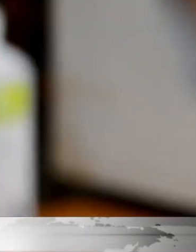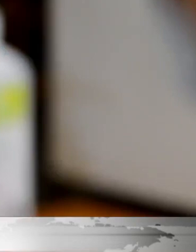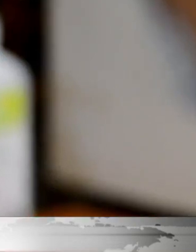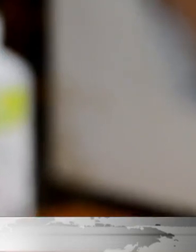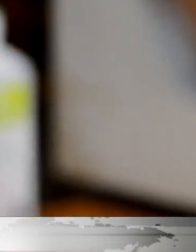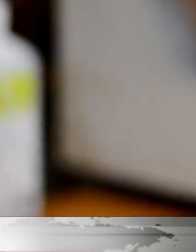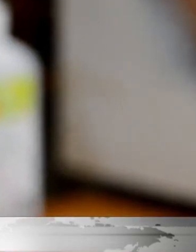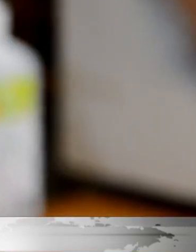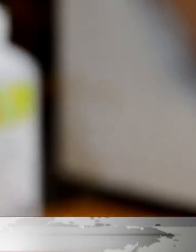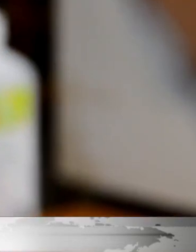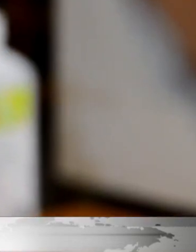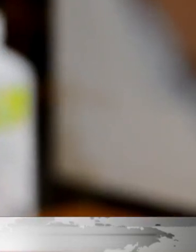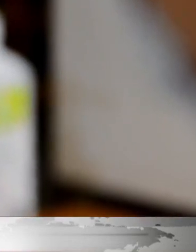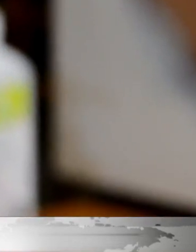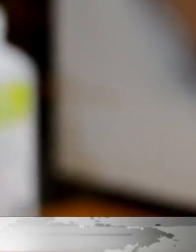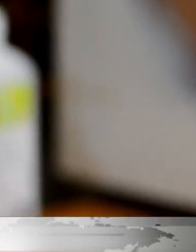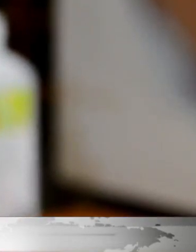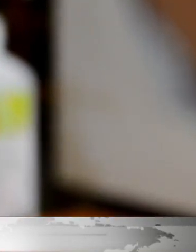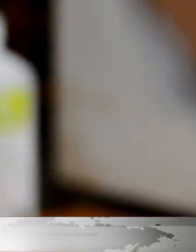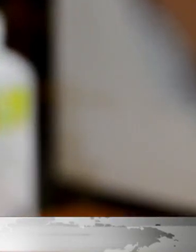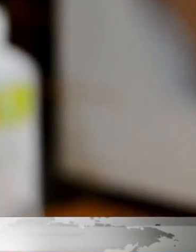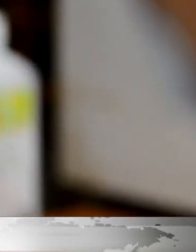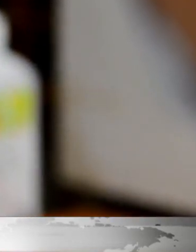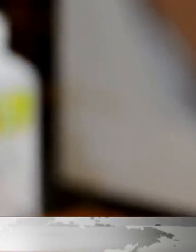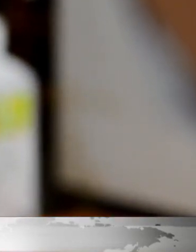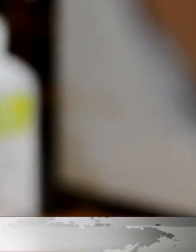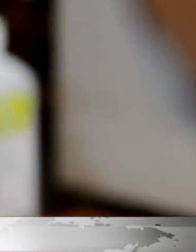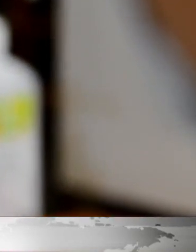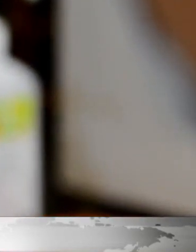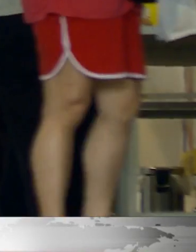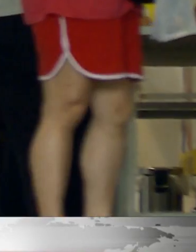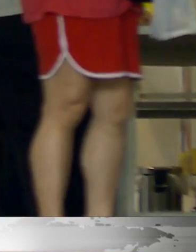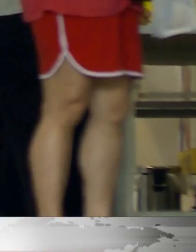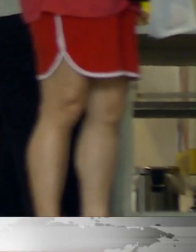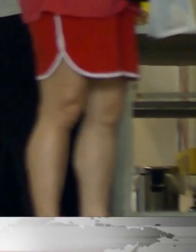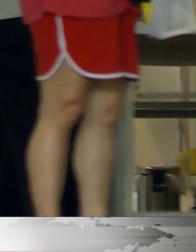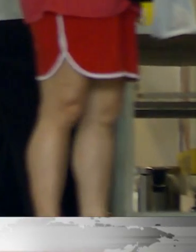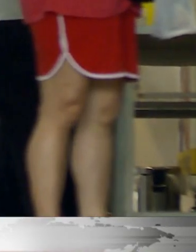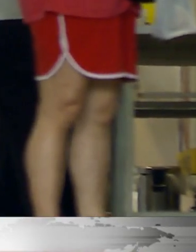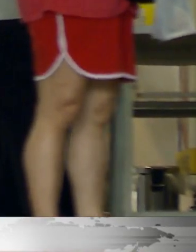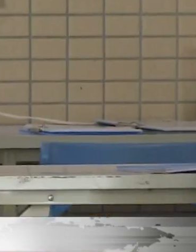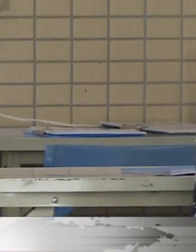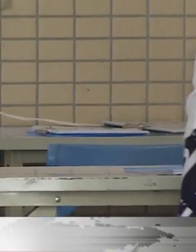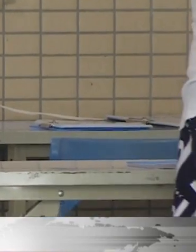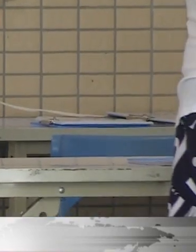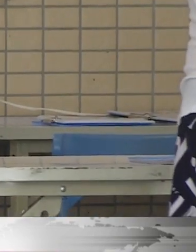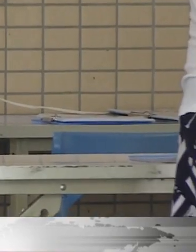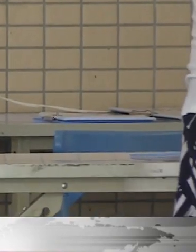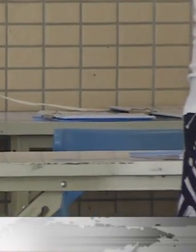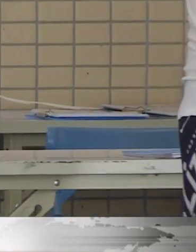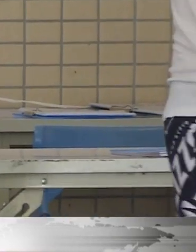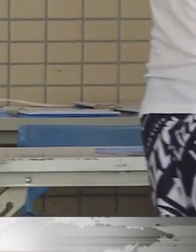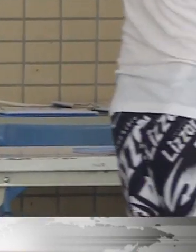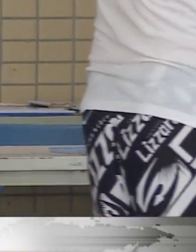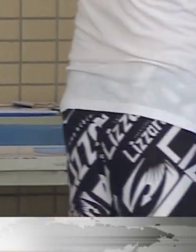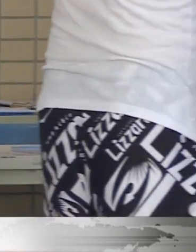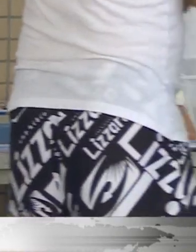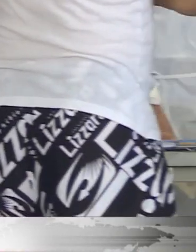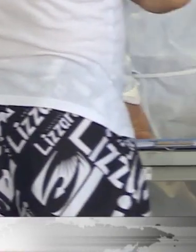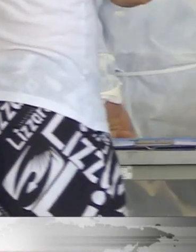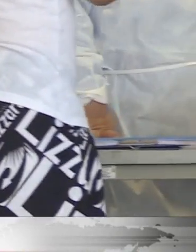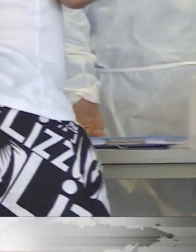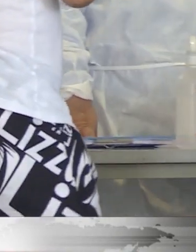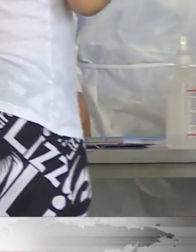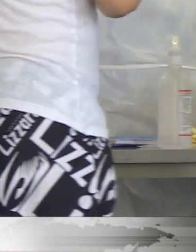variants will only become available in the fall, months after the BA.5 wave. The CECC says that despite that, there are no plans to open